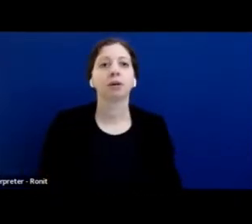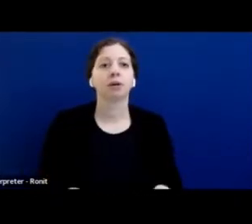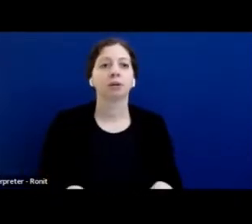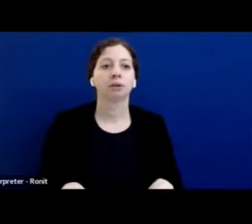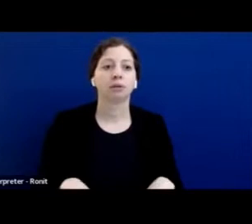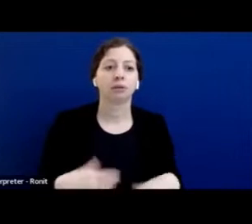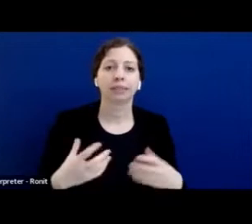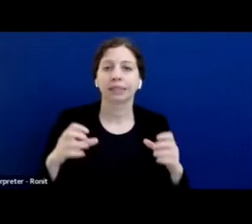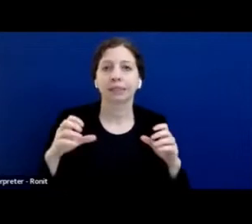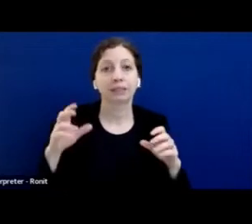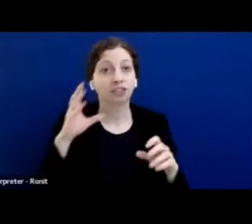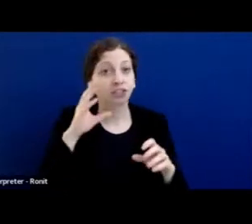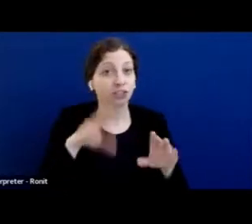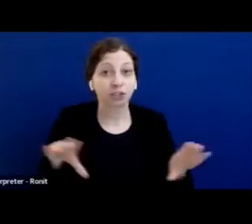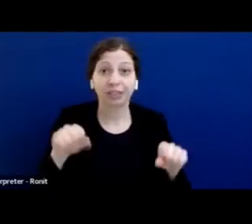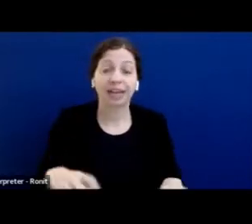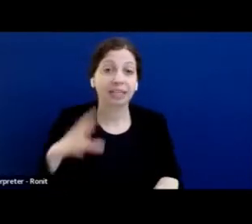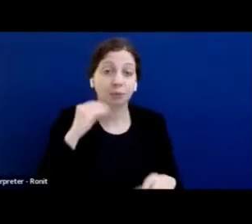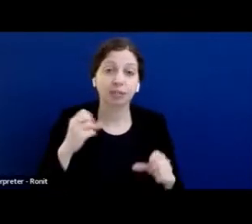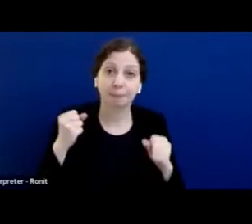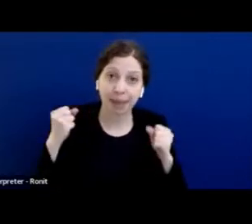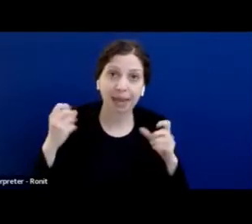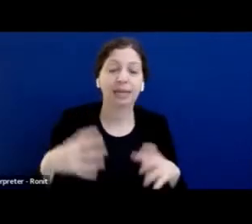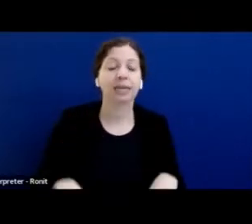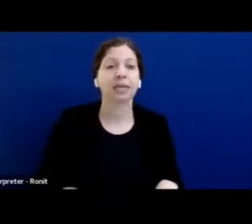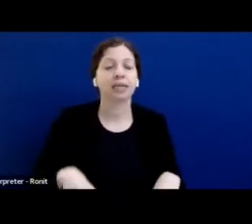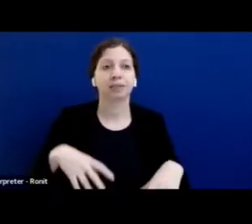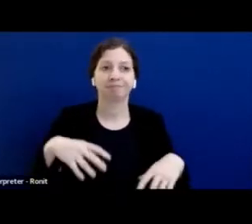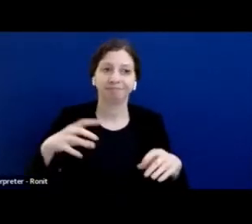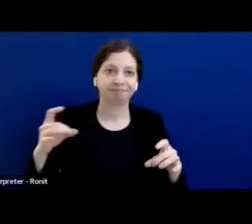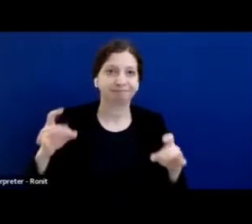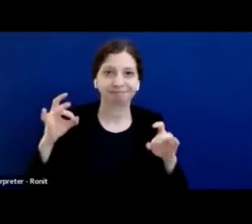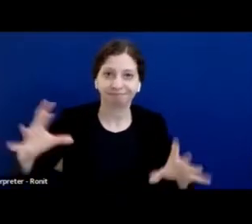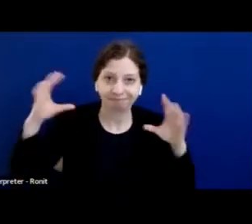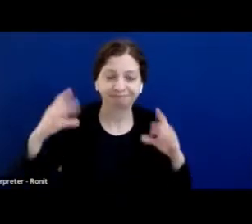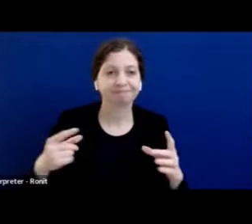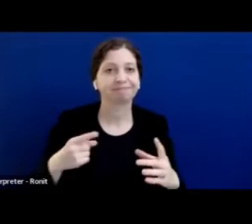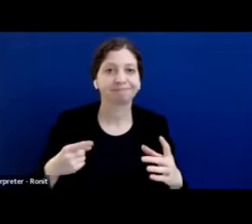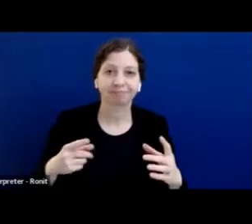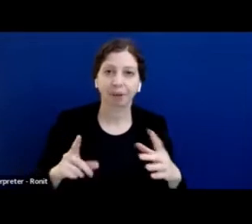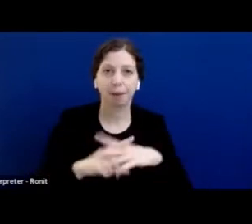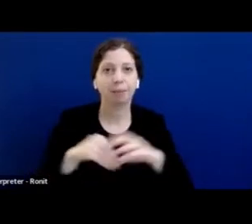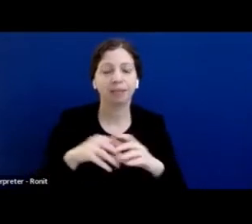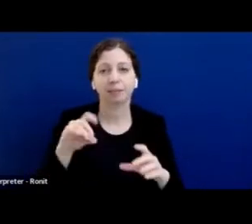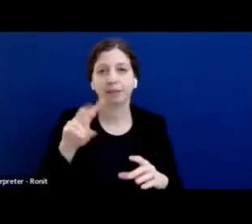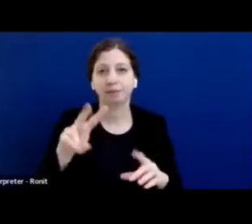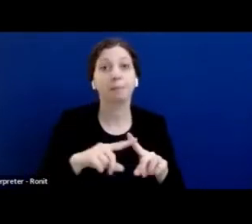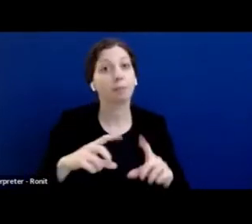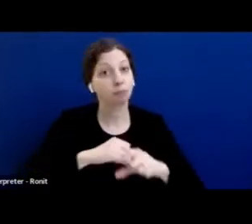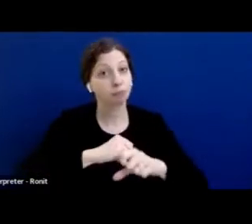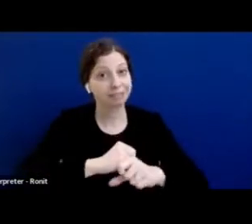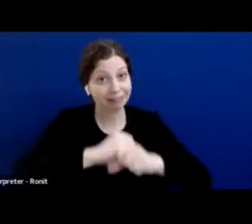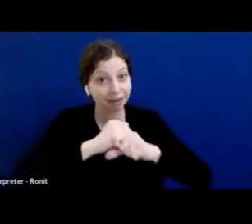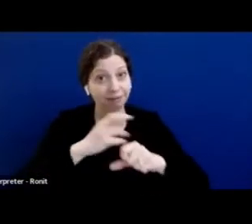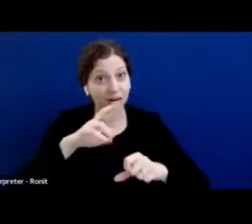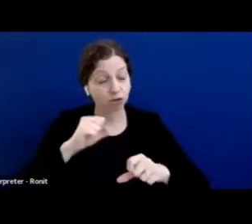storms. Children can experience a lot of storms and domestic violence, but one of those most important protective factors is an adult that is invested in